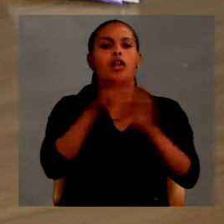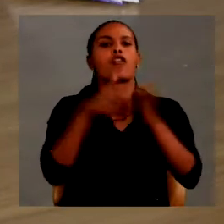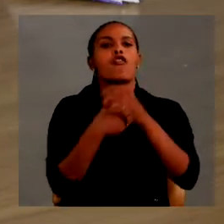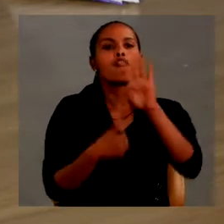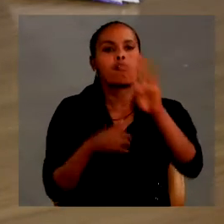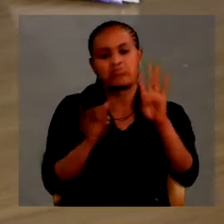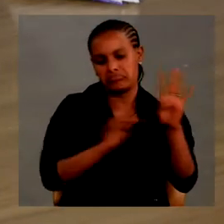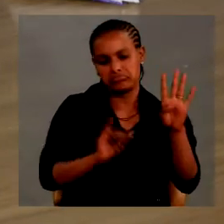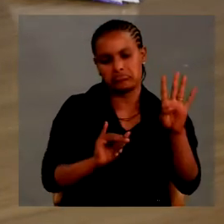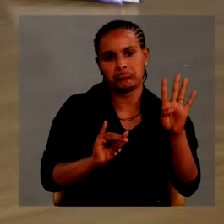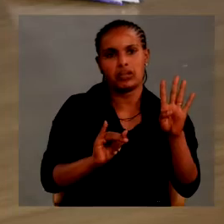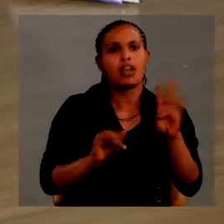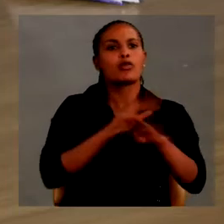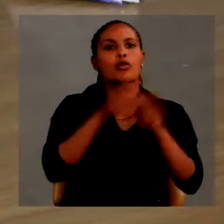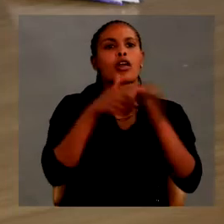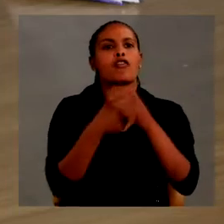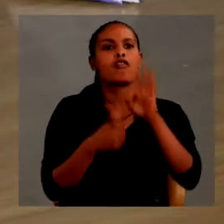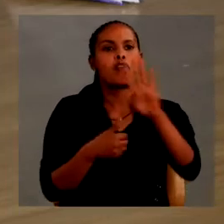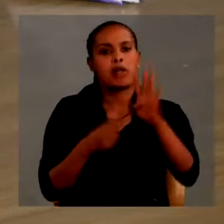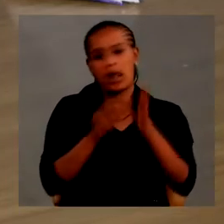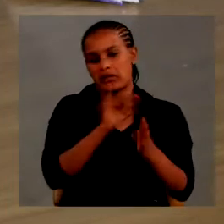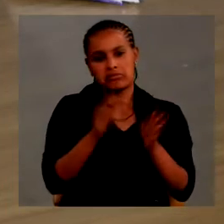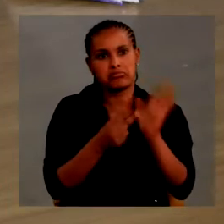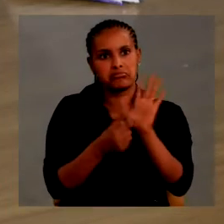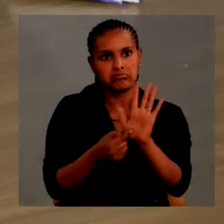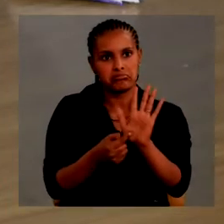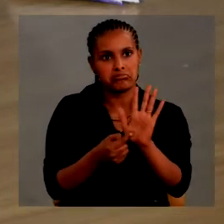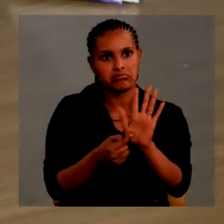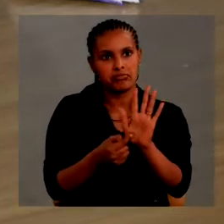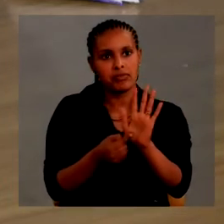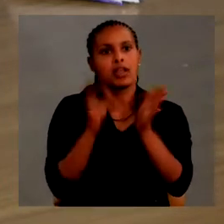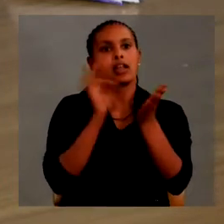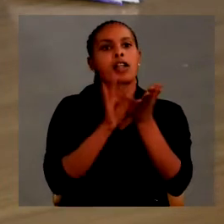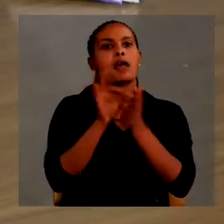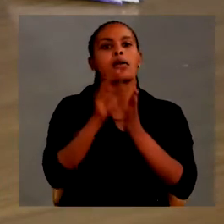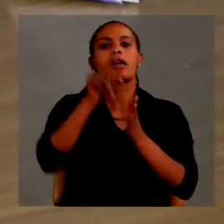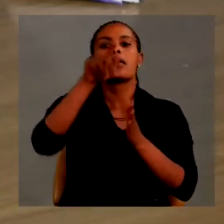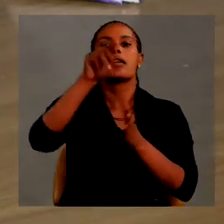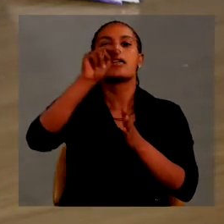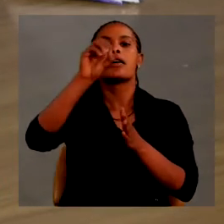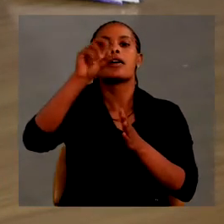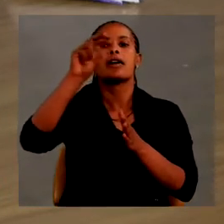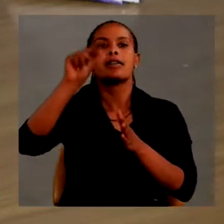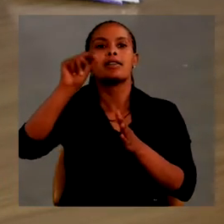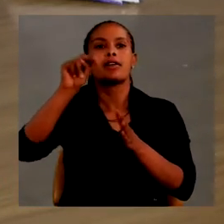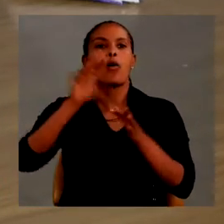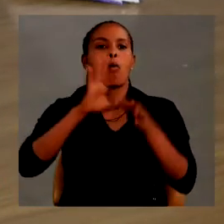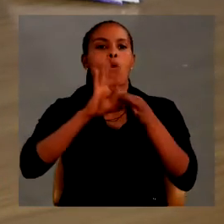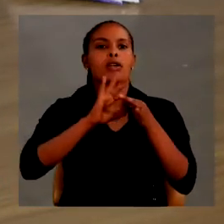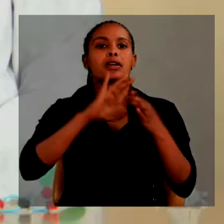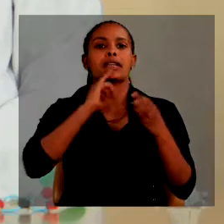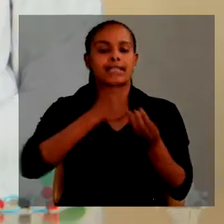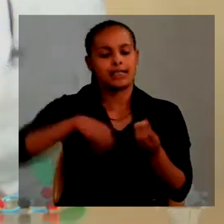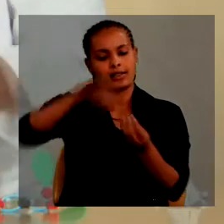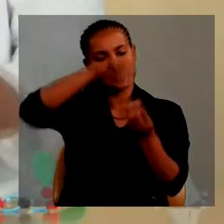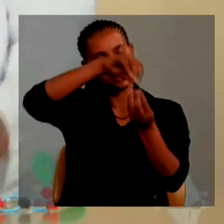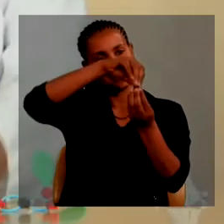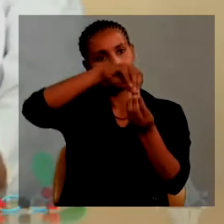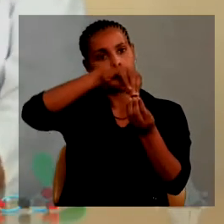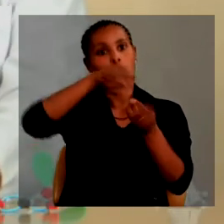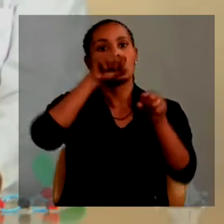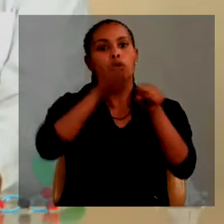like here. A total of 4, like here. But the number of non-bonding pairs is increasing.